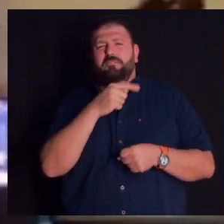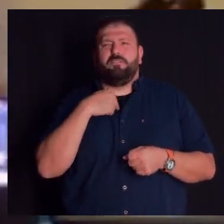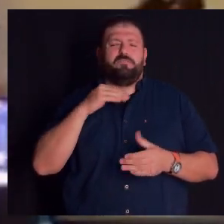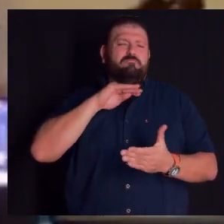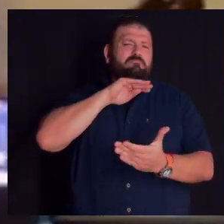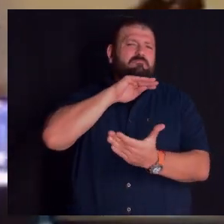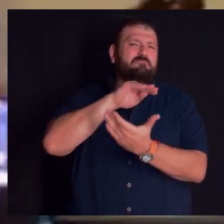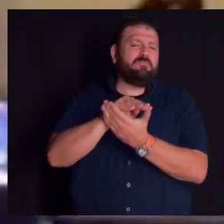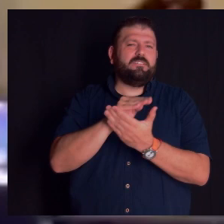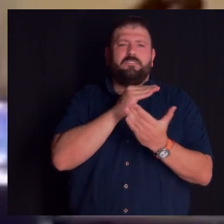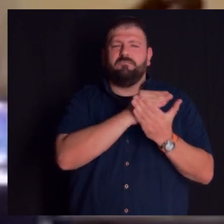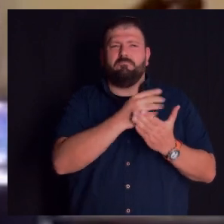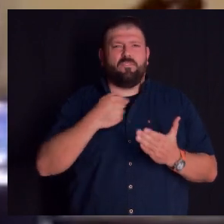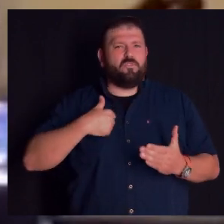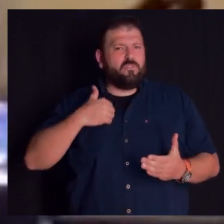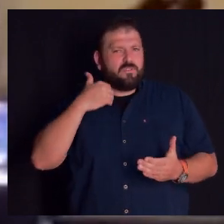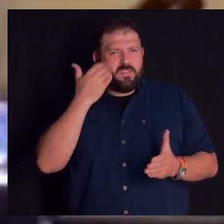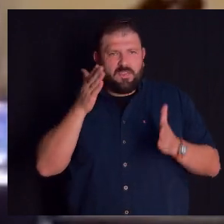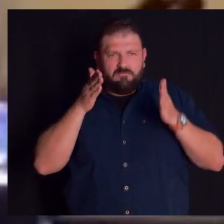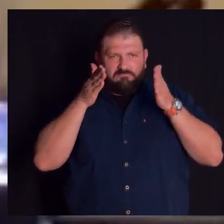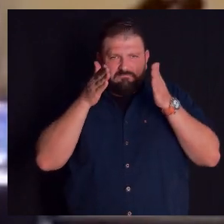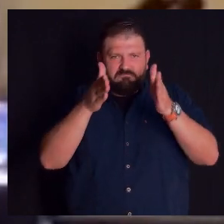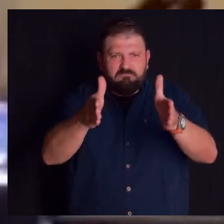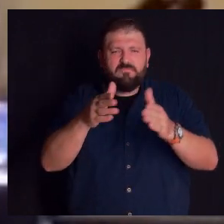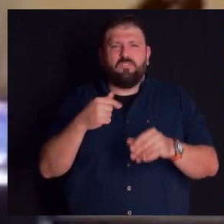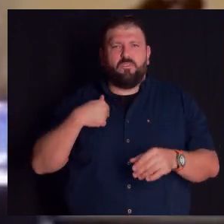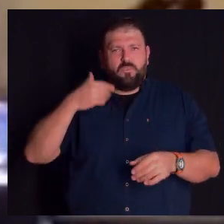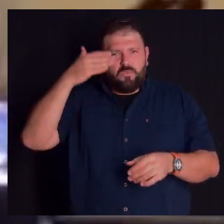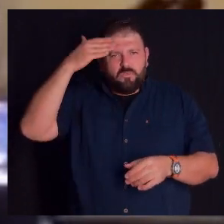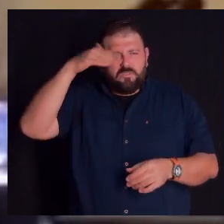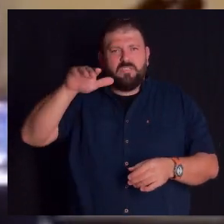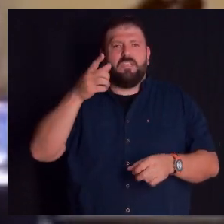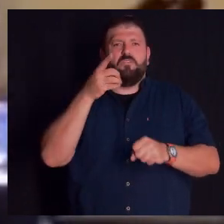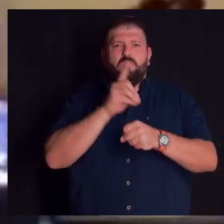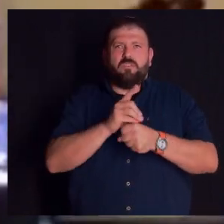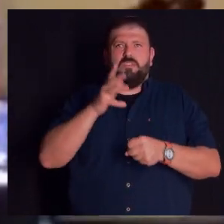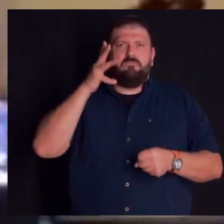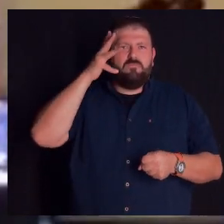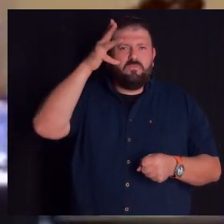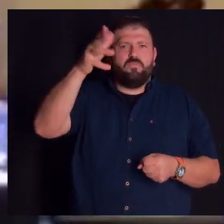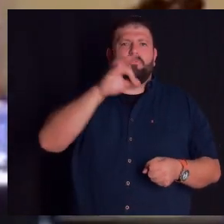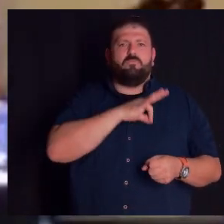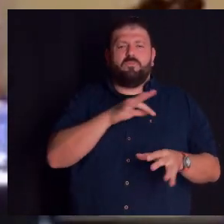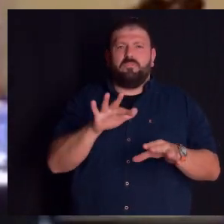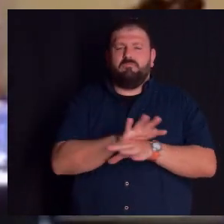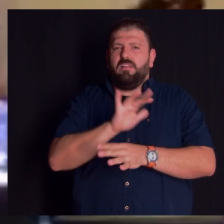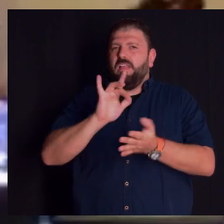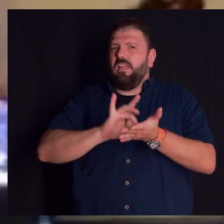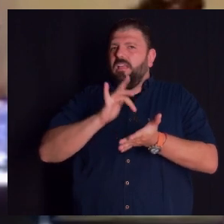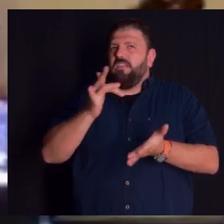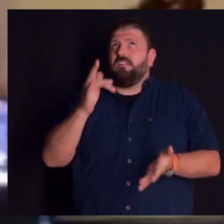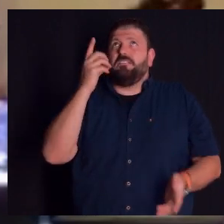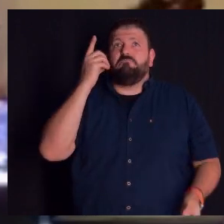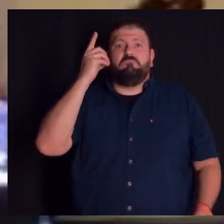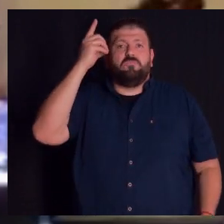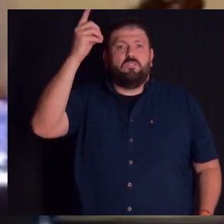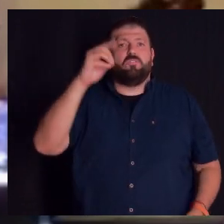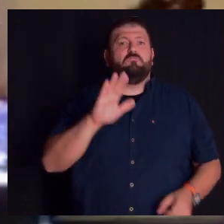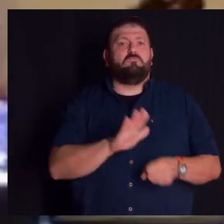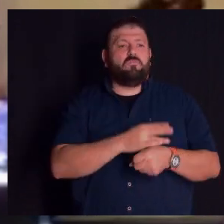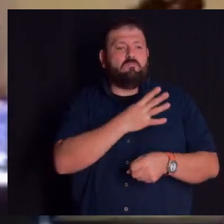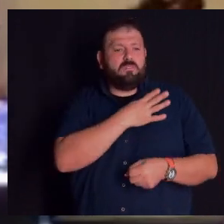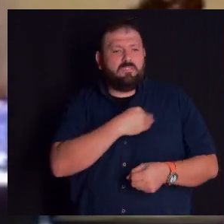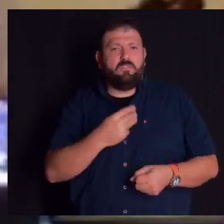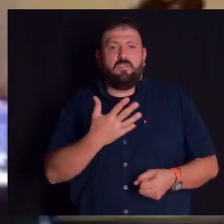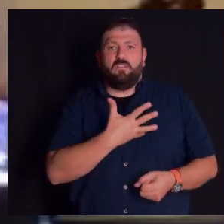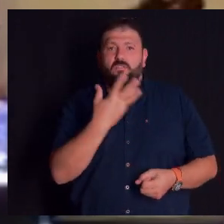ellos didn't pay attention to agradecidos a lo that que yo because quería. I Sé que wanted algún to do what día I las wanted. cosas I iban a cambiar. knew Hoy things would estoy change. agradecido con Finally, I'm Dios very porque grateful to mis God. hijos, tengo